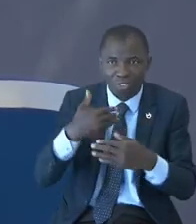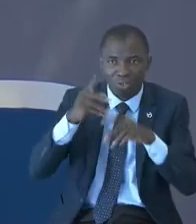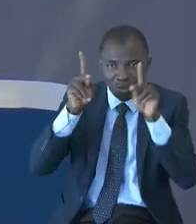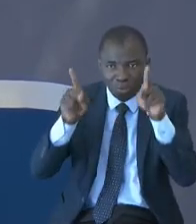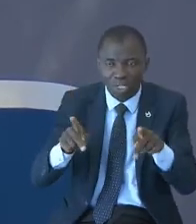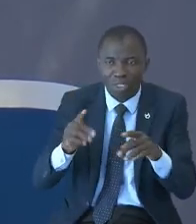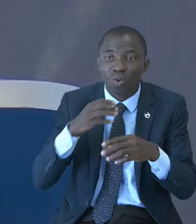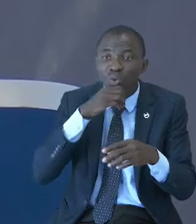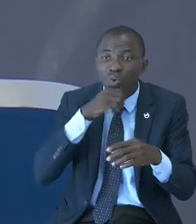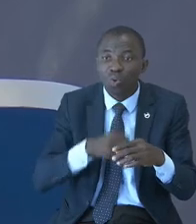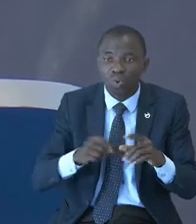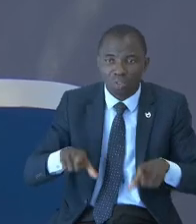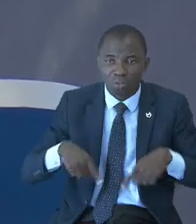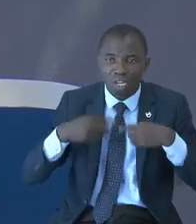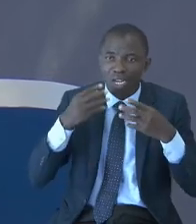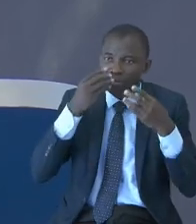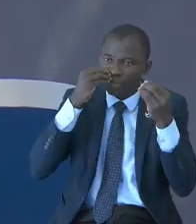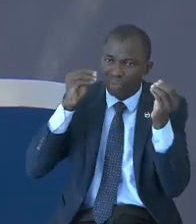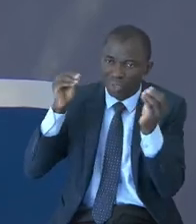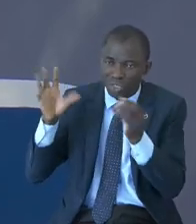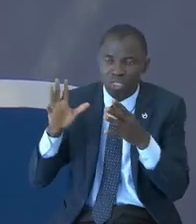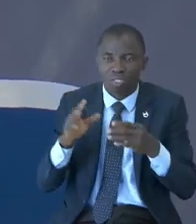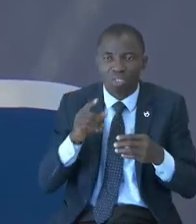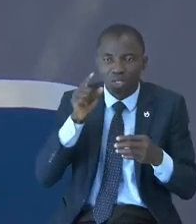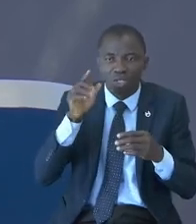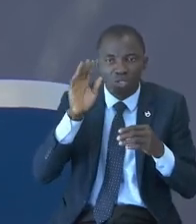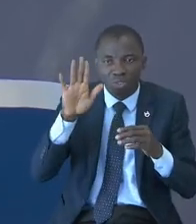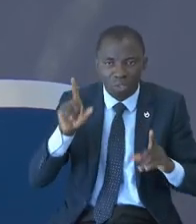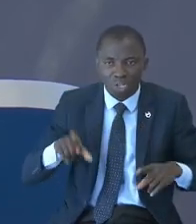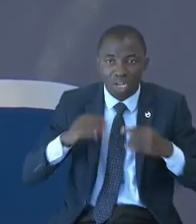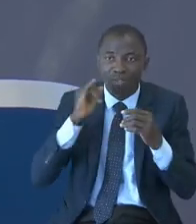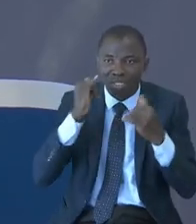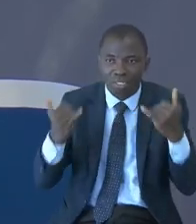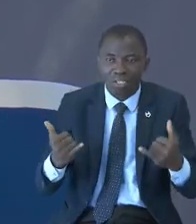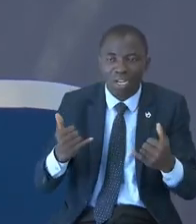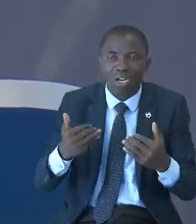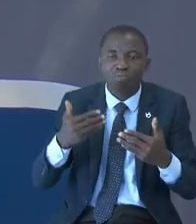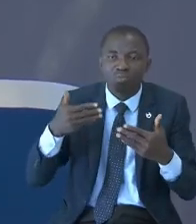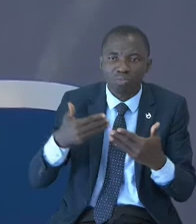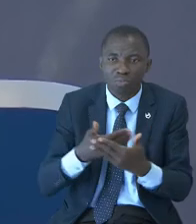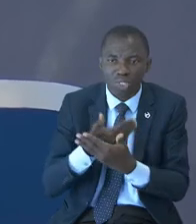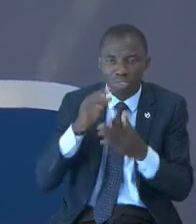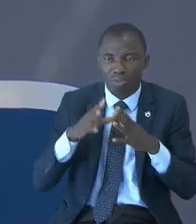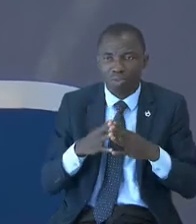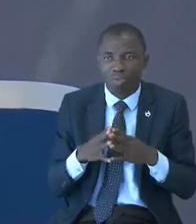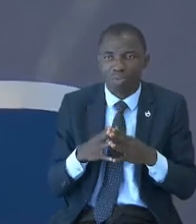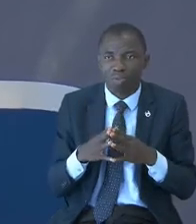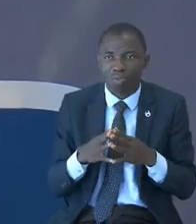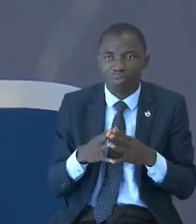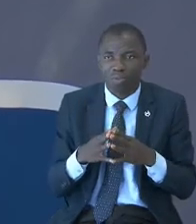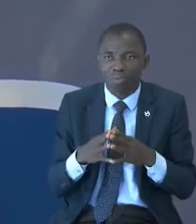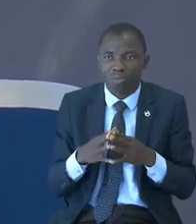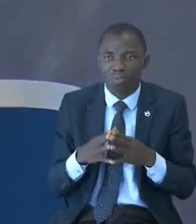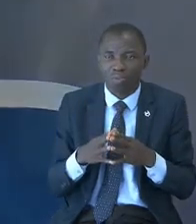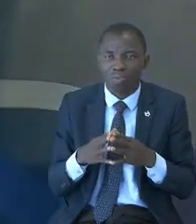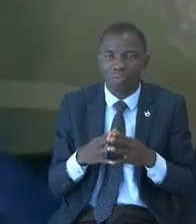4 p.m. You need to follow this information and follow it through. Counselors, you are doing a good job. Please